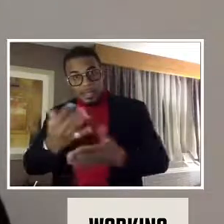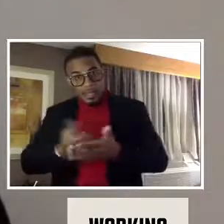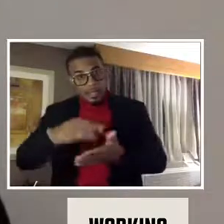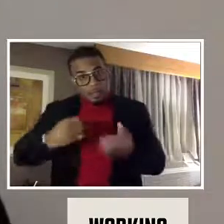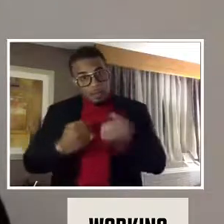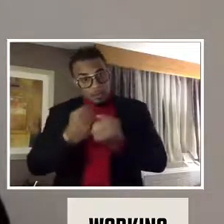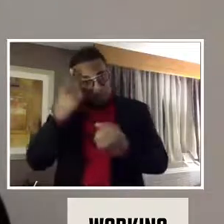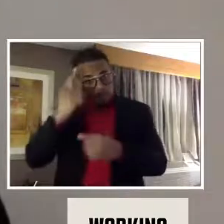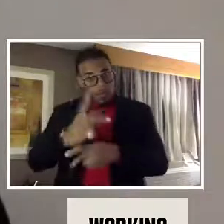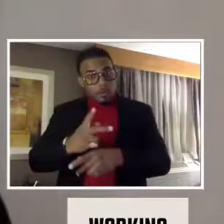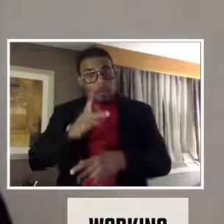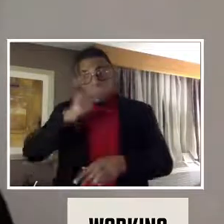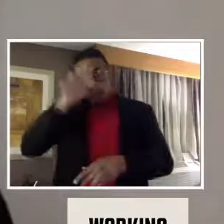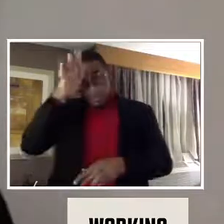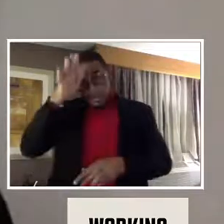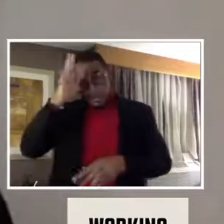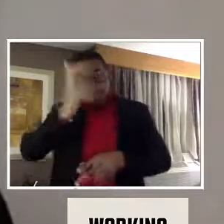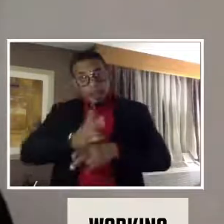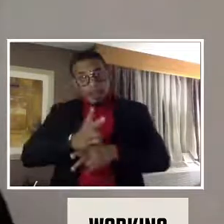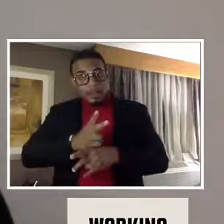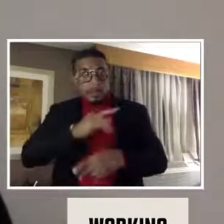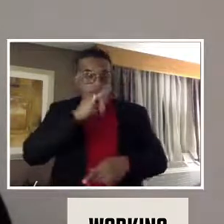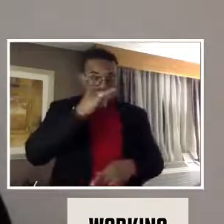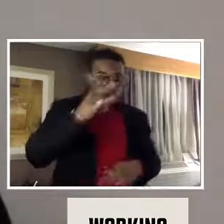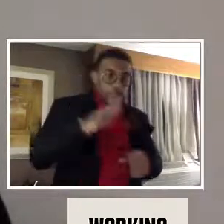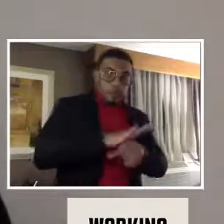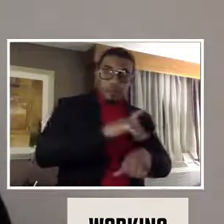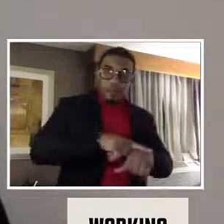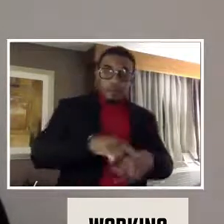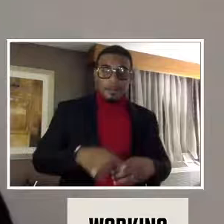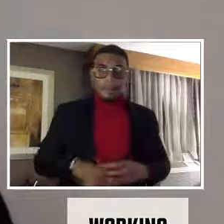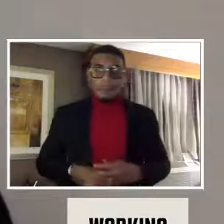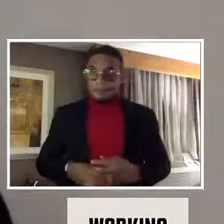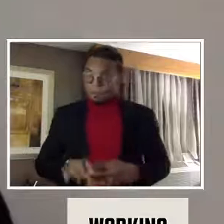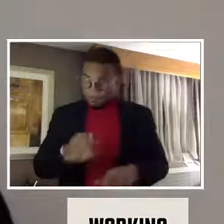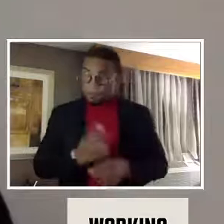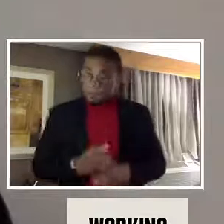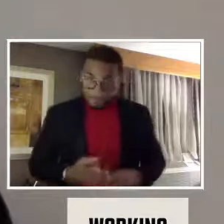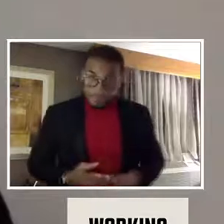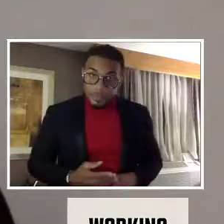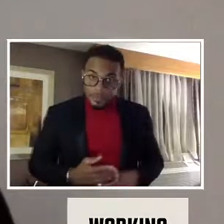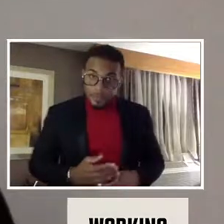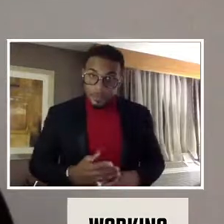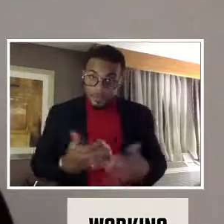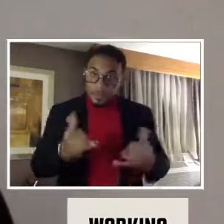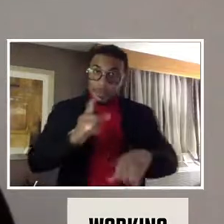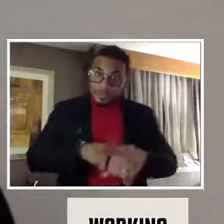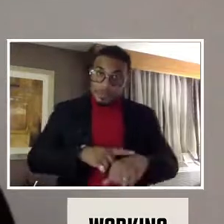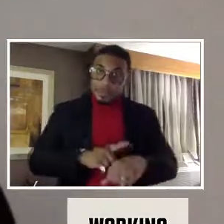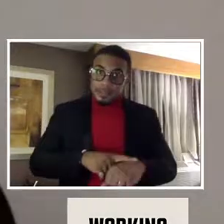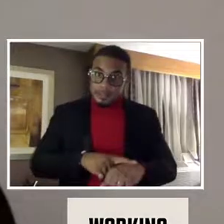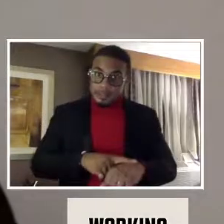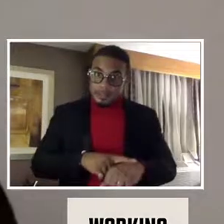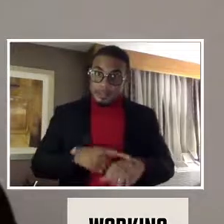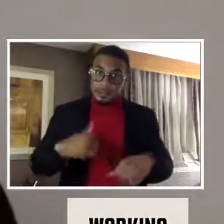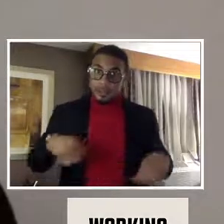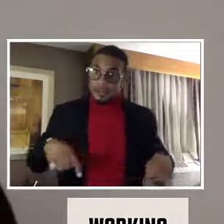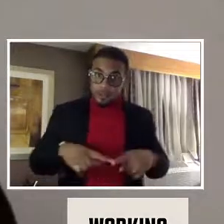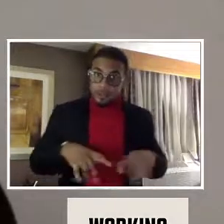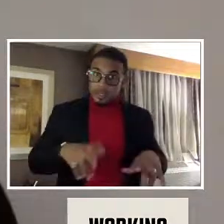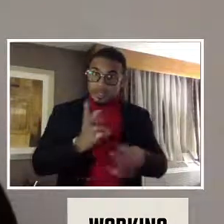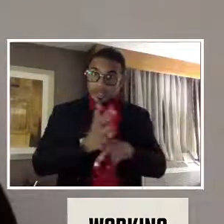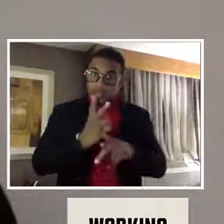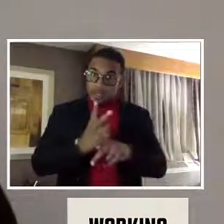support for parents taking care of kids full time. That's right. It's time that we